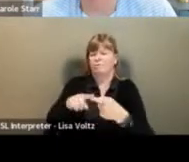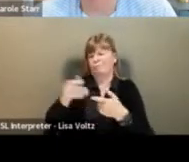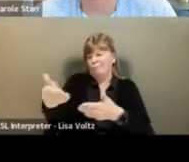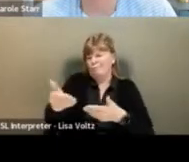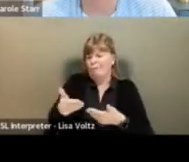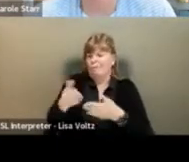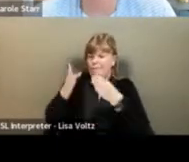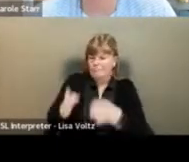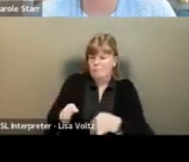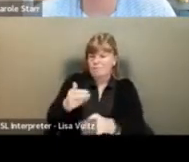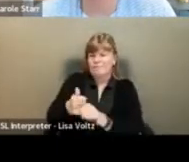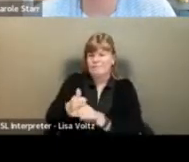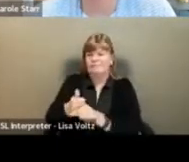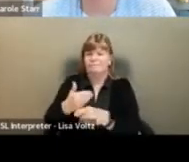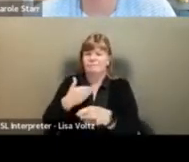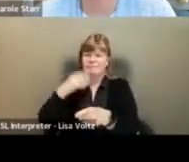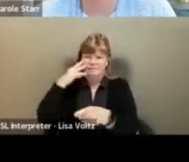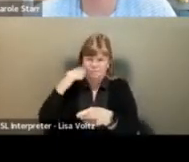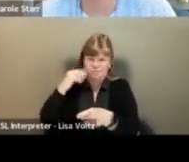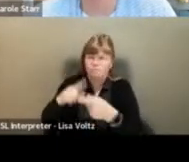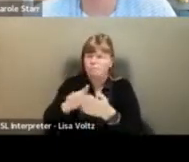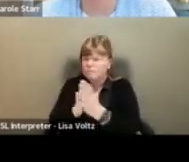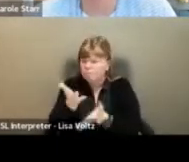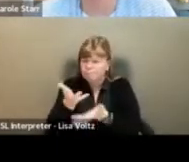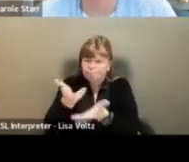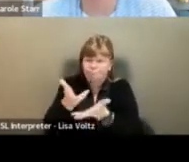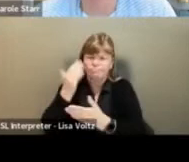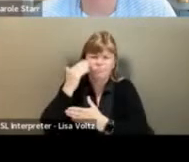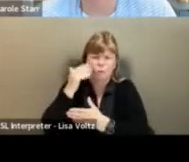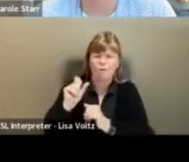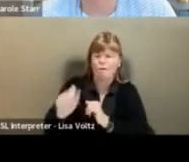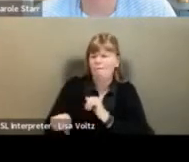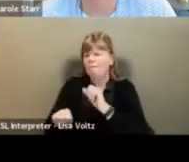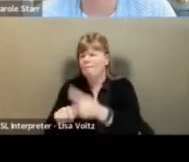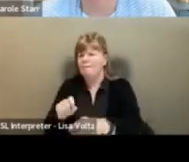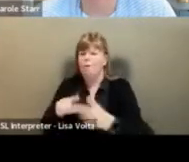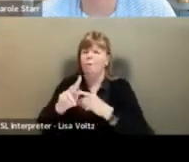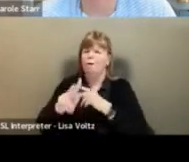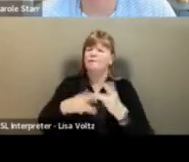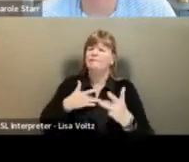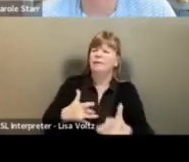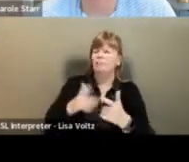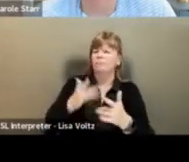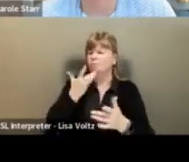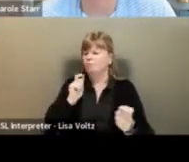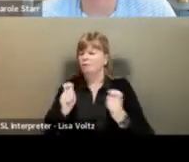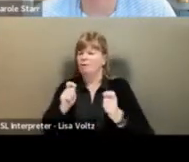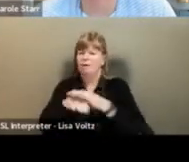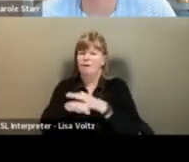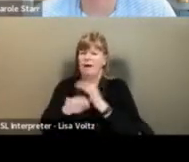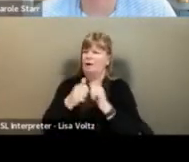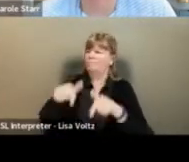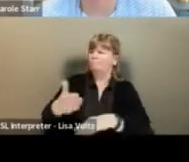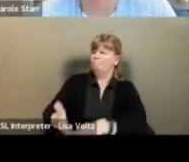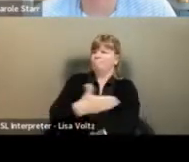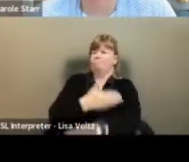with lived experience personally, to get to know them, to ask them, what type of accommodations do you need, or how can we make this better for